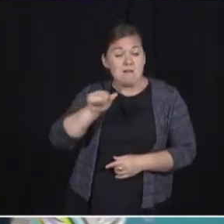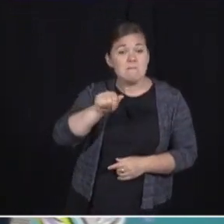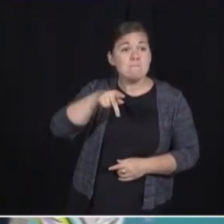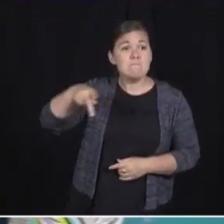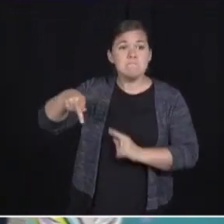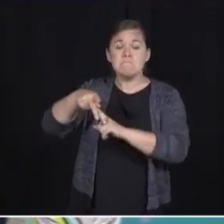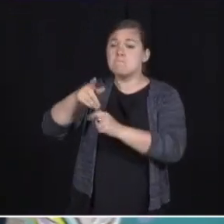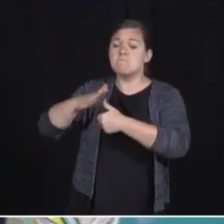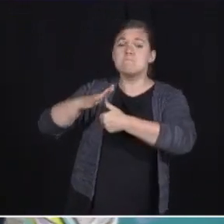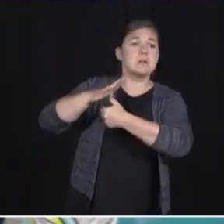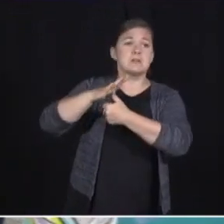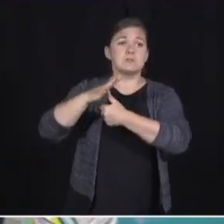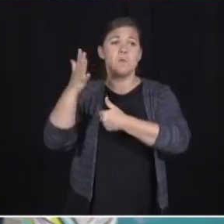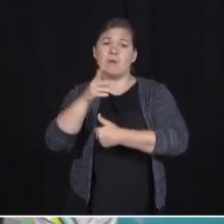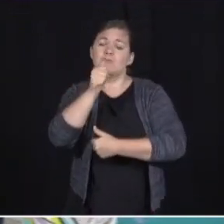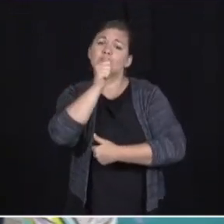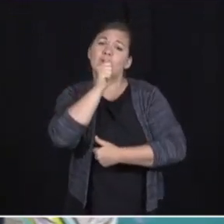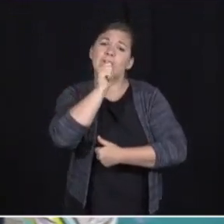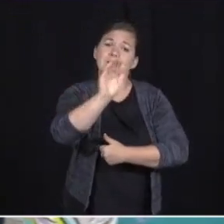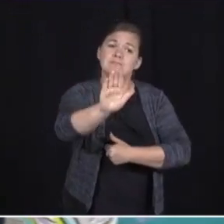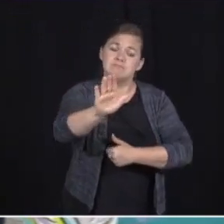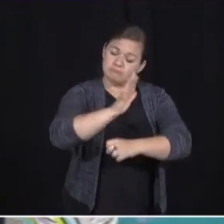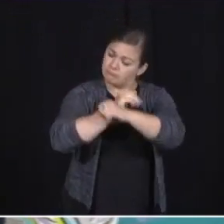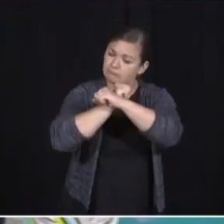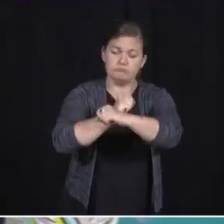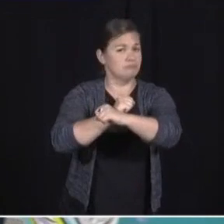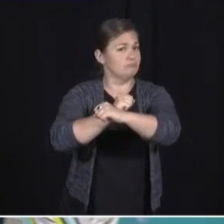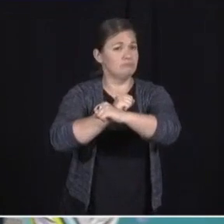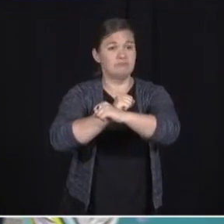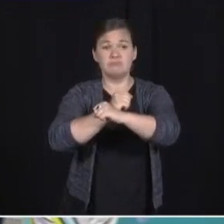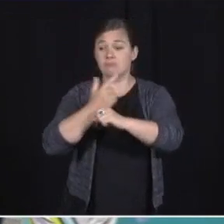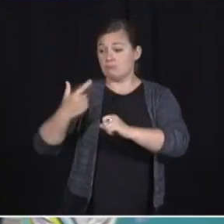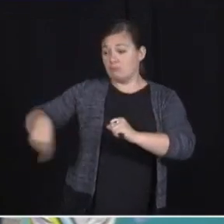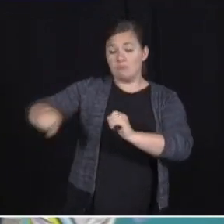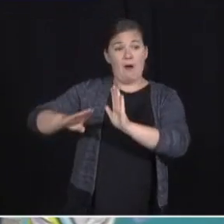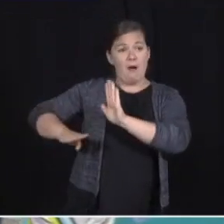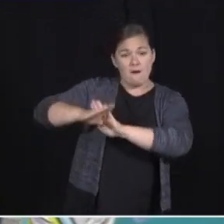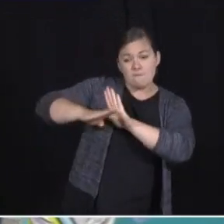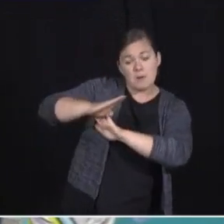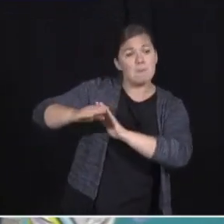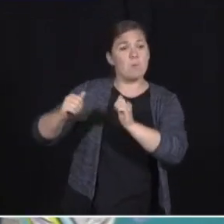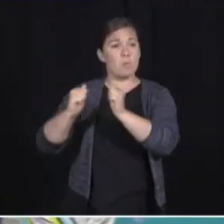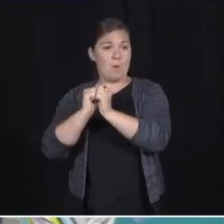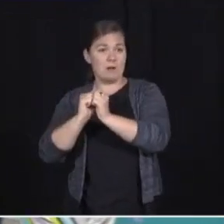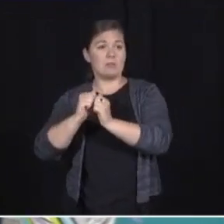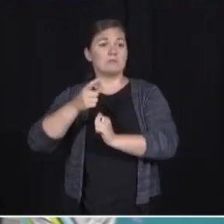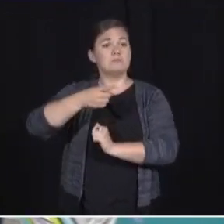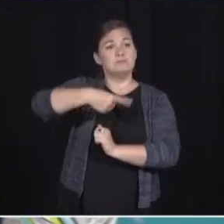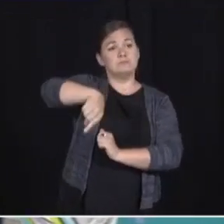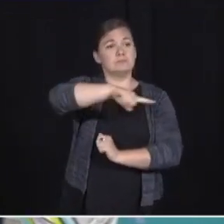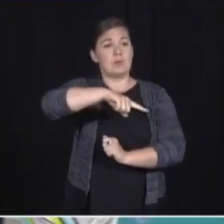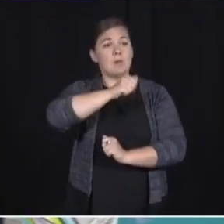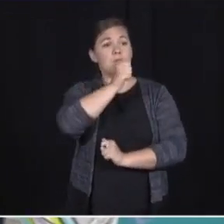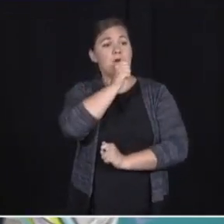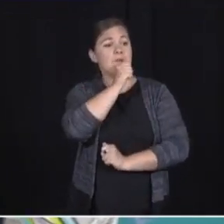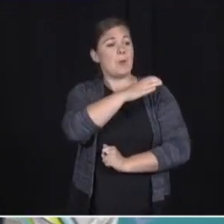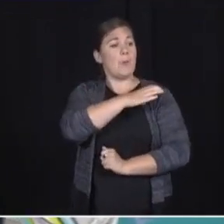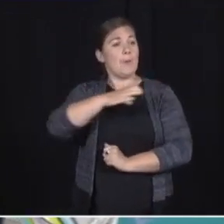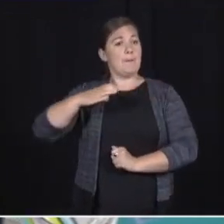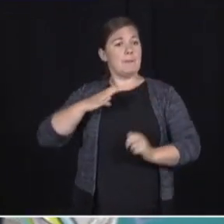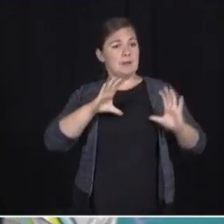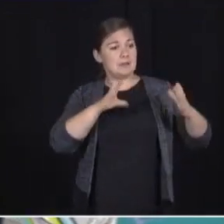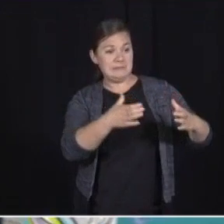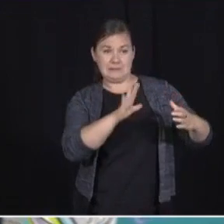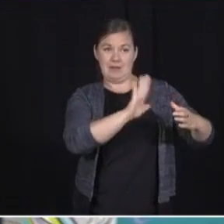first. In fact, it was developed in consultation with the Privacy Commissioners of Canada and Ontario